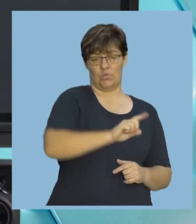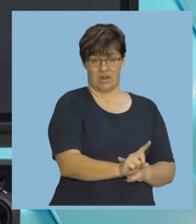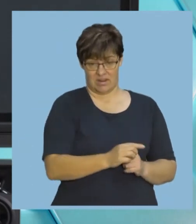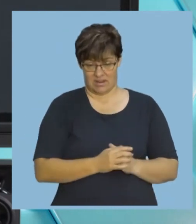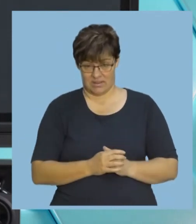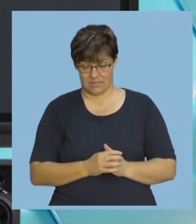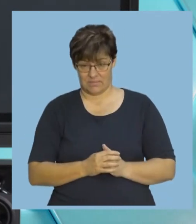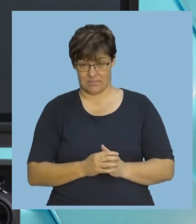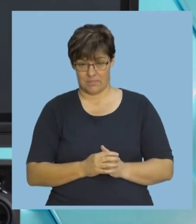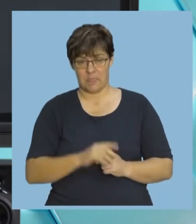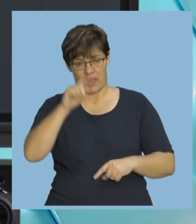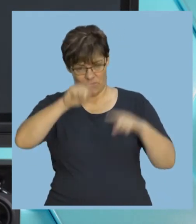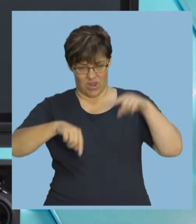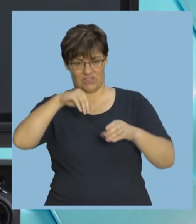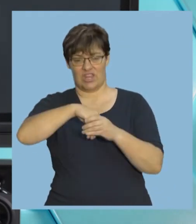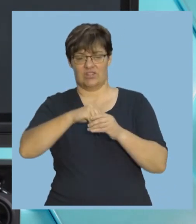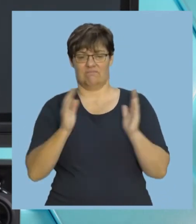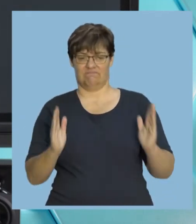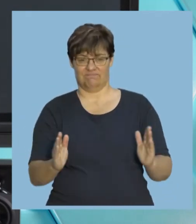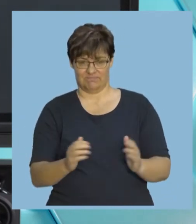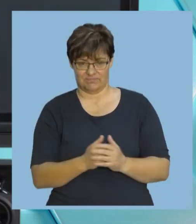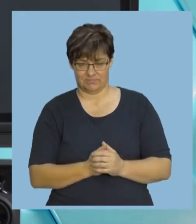to find range. Okay.